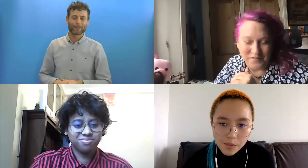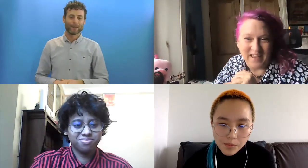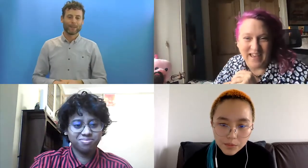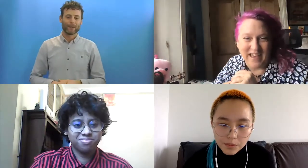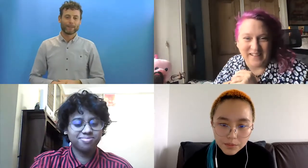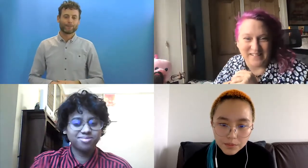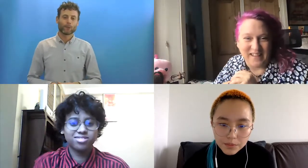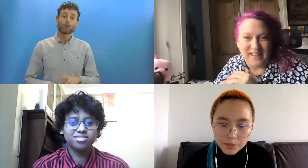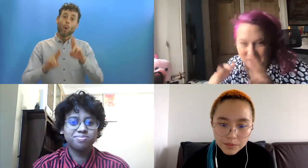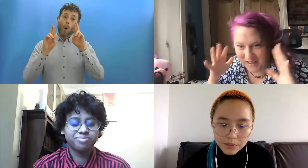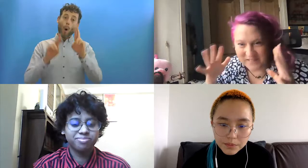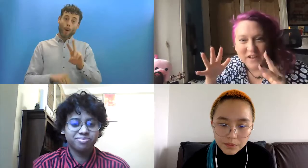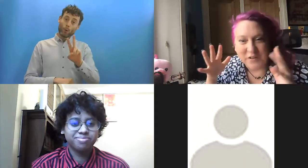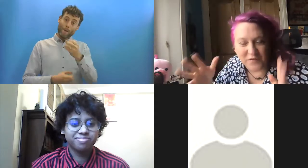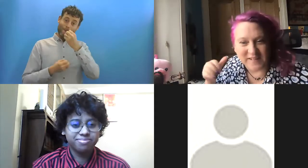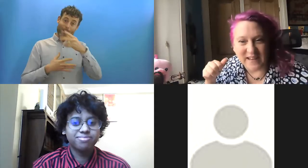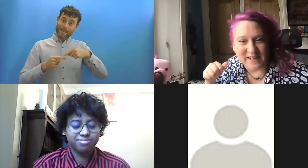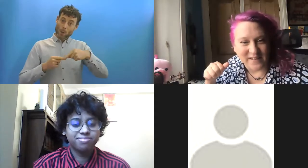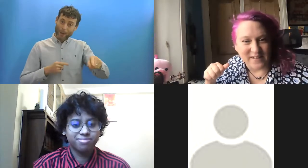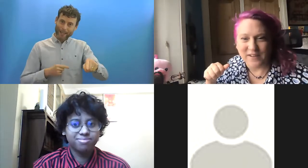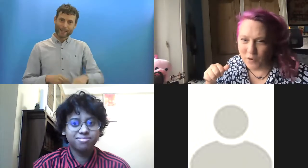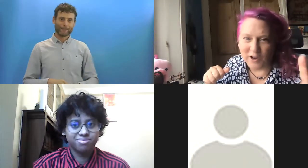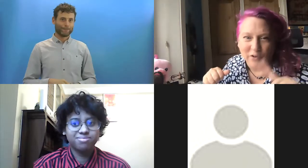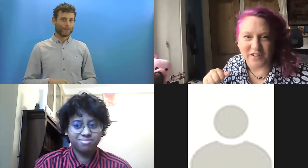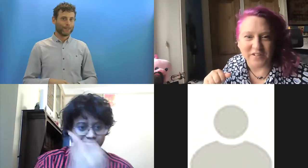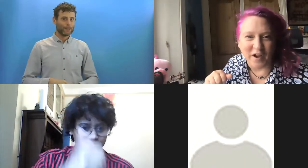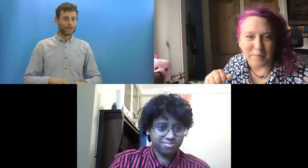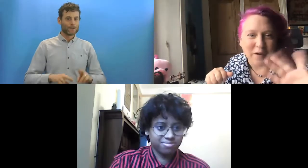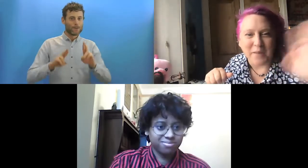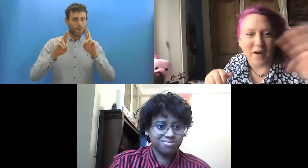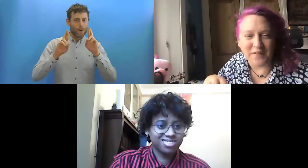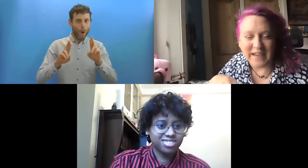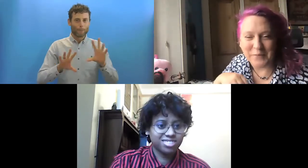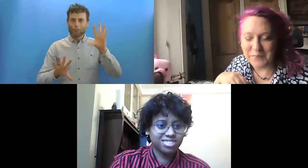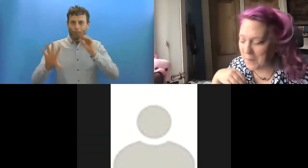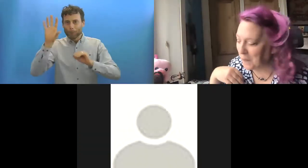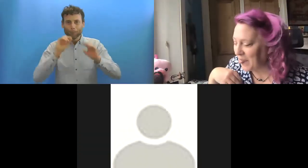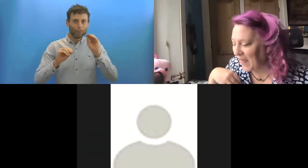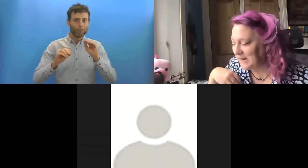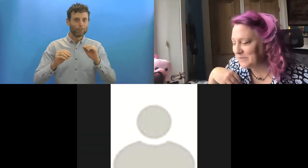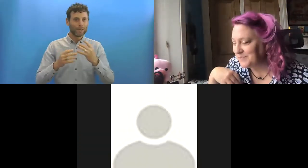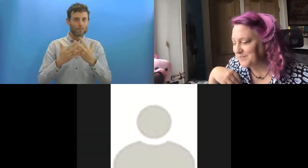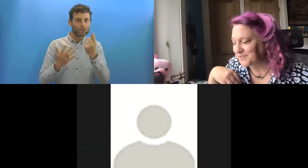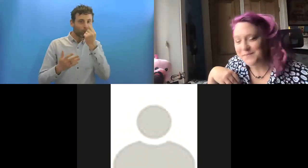stuff as you can fit in to your allotted time. Okay, bye for now.